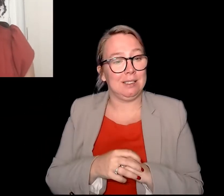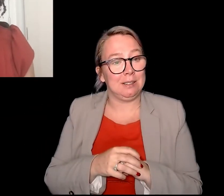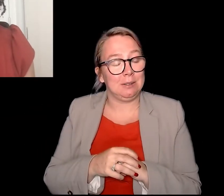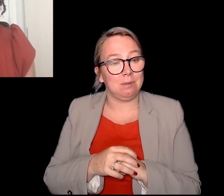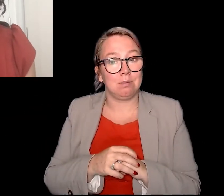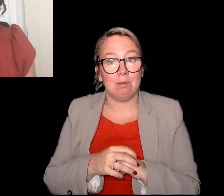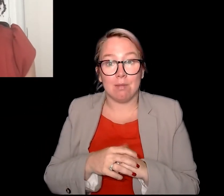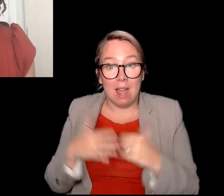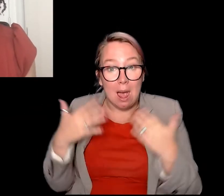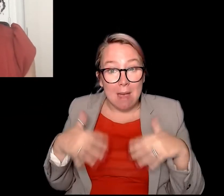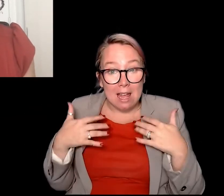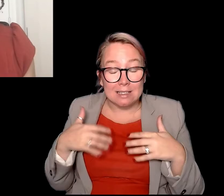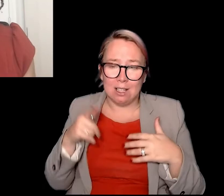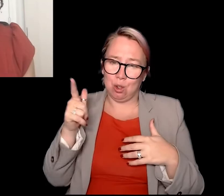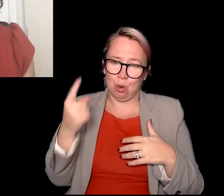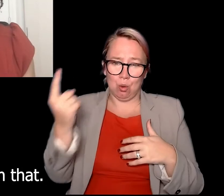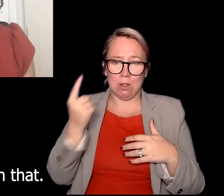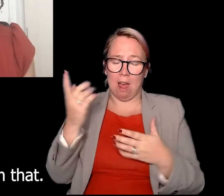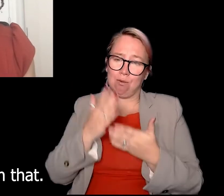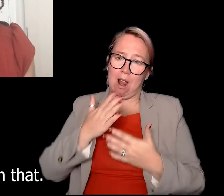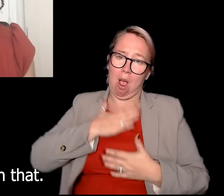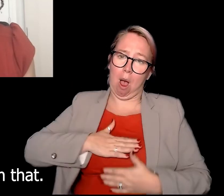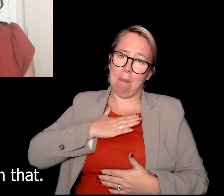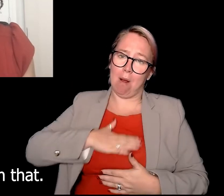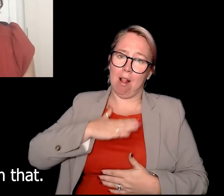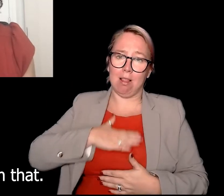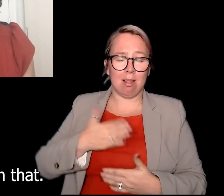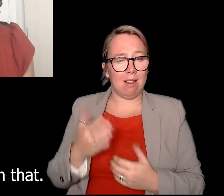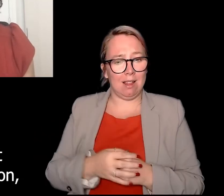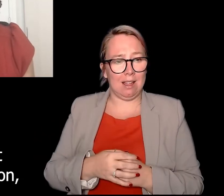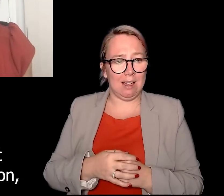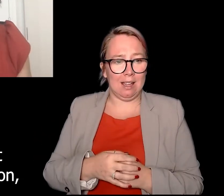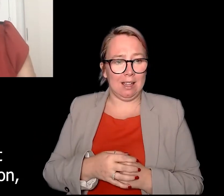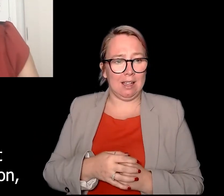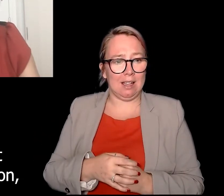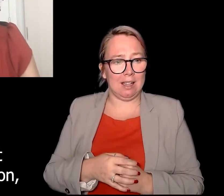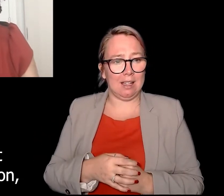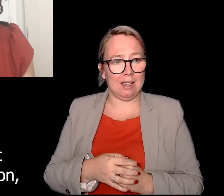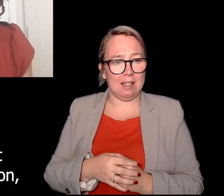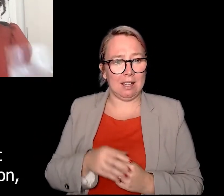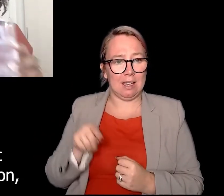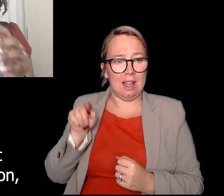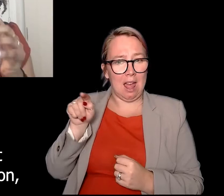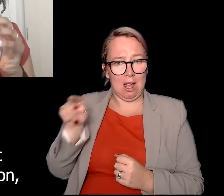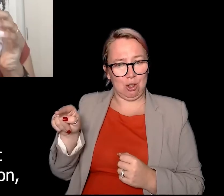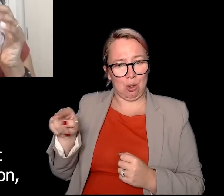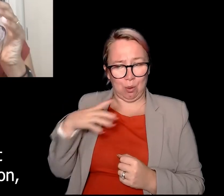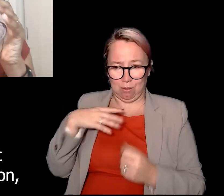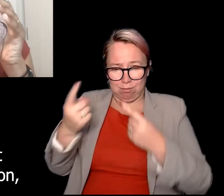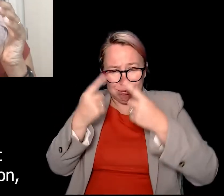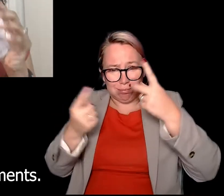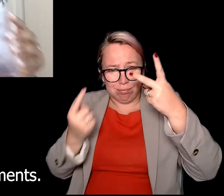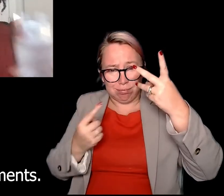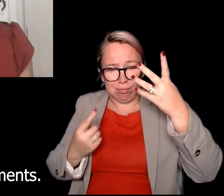it. So that's amazing. And again, you've been very humble in that. So, I mean, if we don't jump to it through